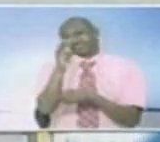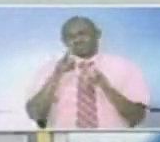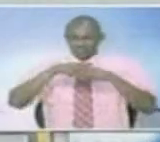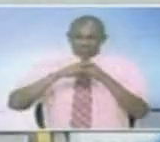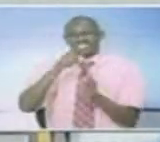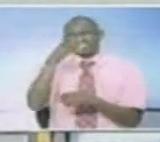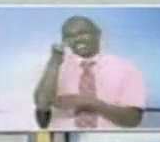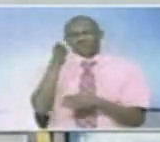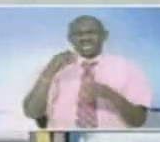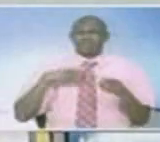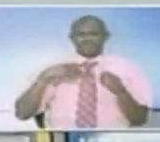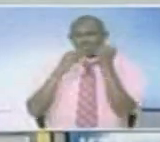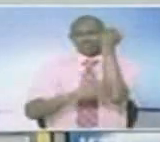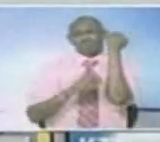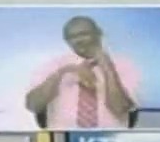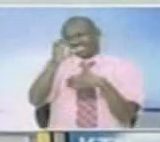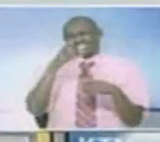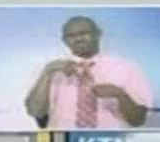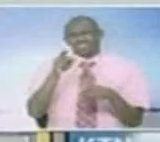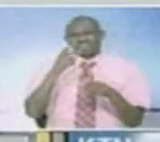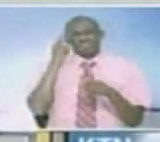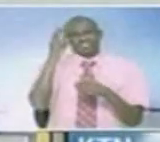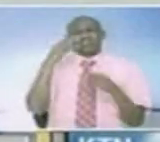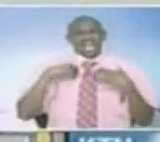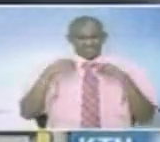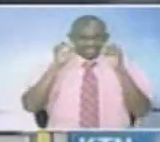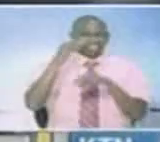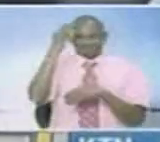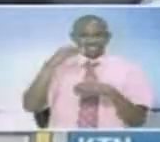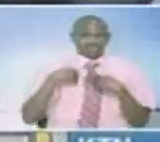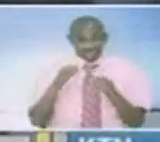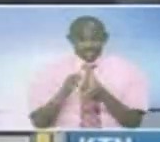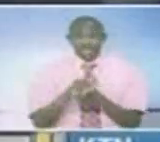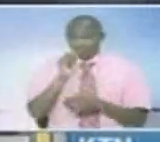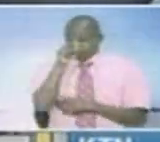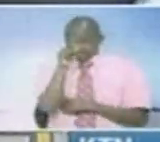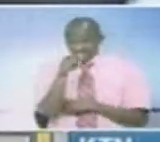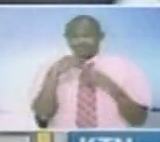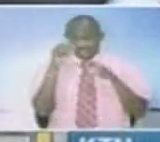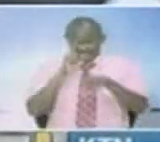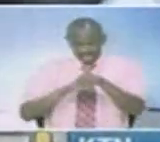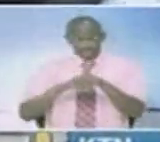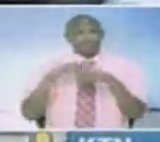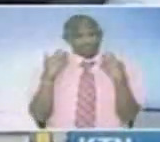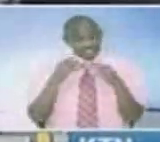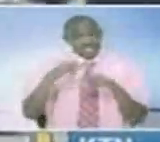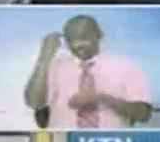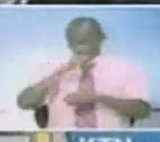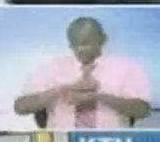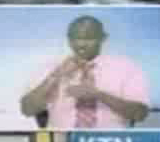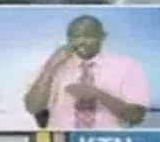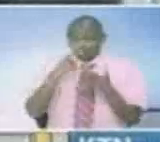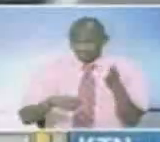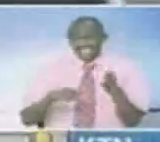radio wanasema hizi ni za watu mabroka wenye hawana future. In his ample free time after high school, Kungu took to creating